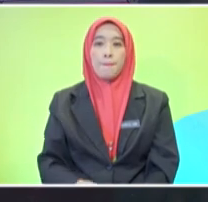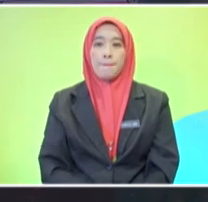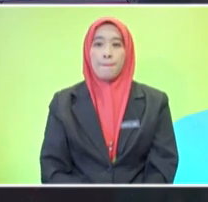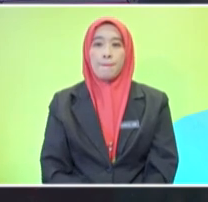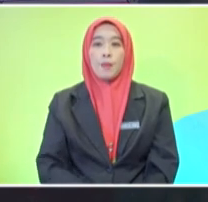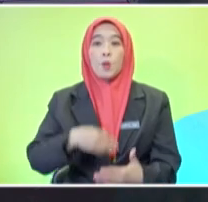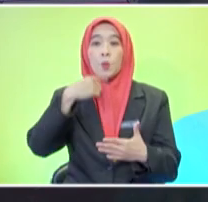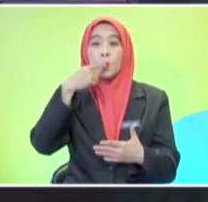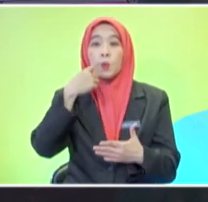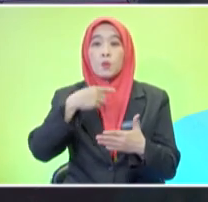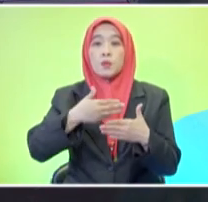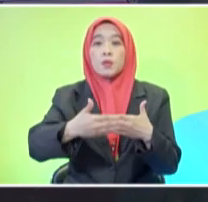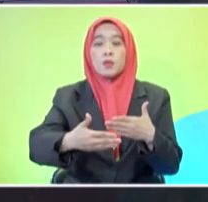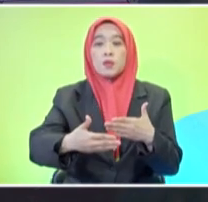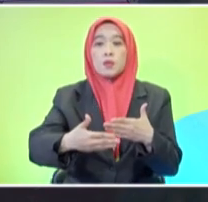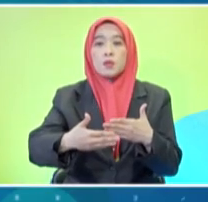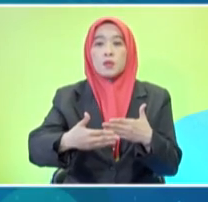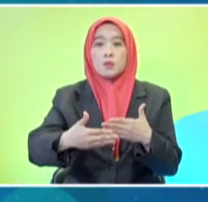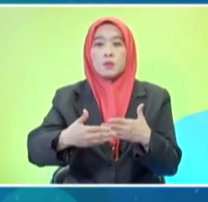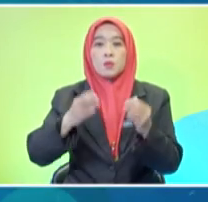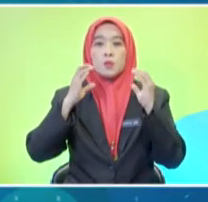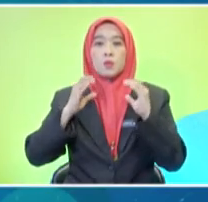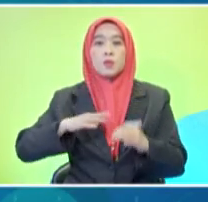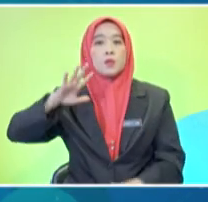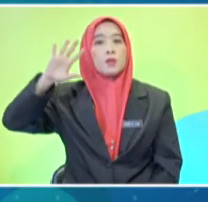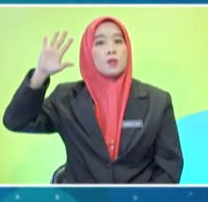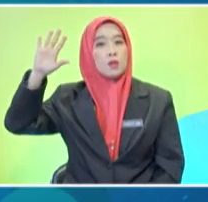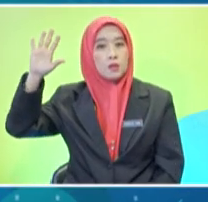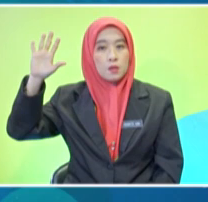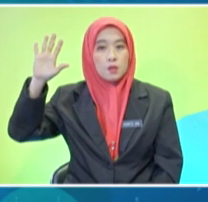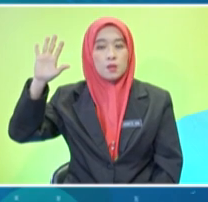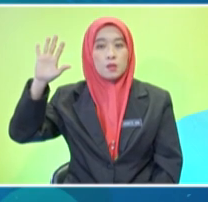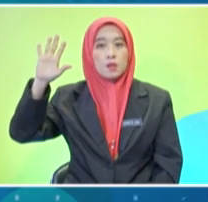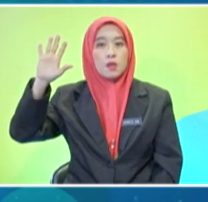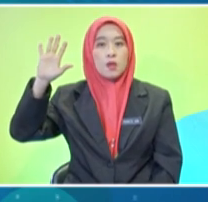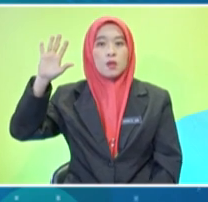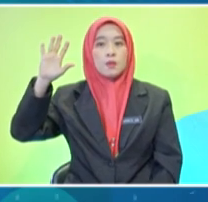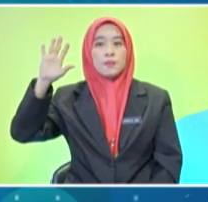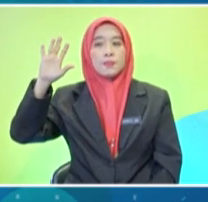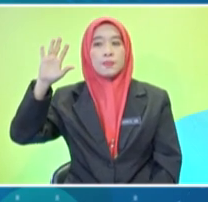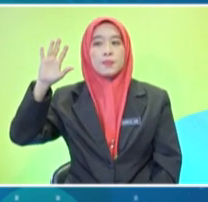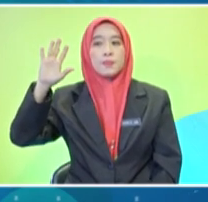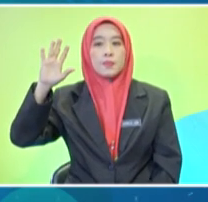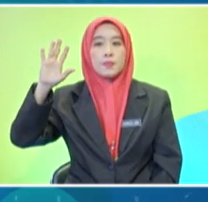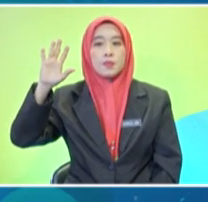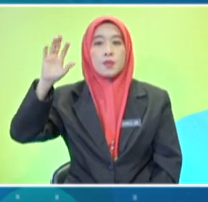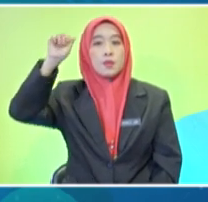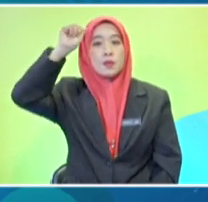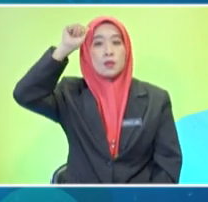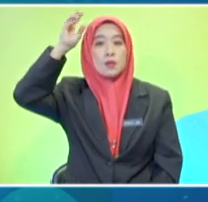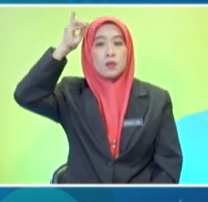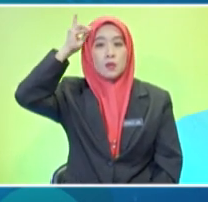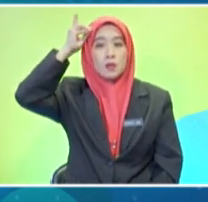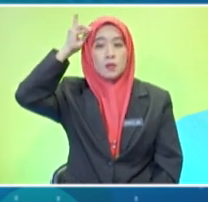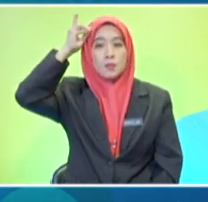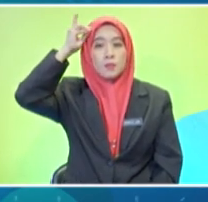Who's next? Who wants who to put raise their hands? Raise your hands up, please. Okay. All right, Adam. Here we